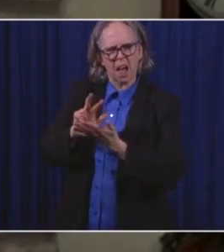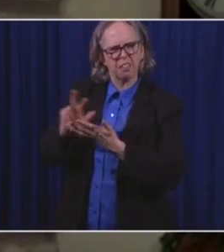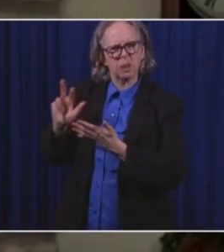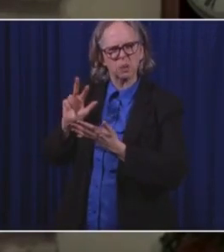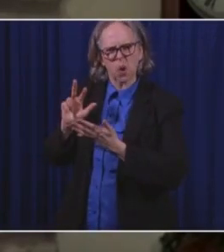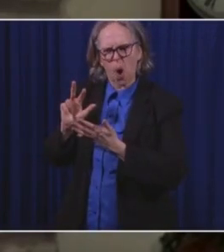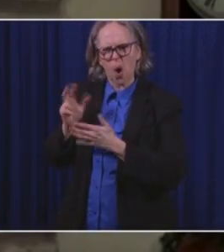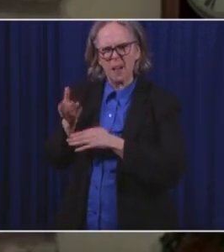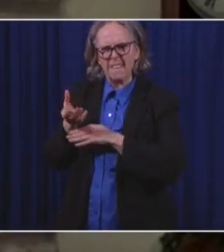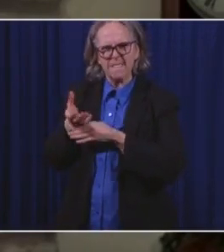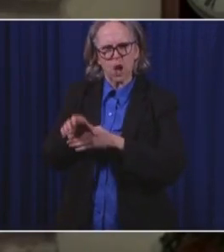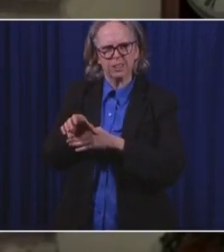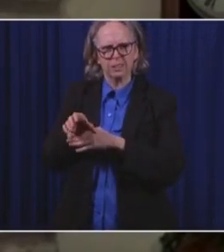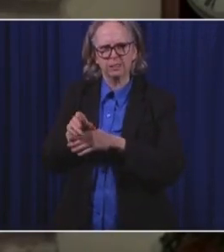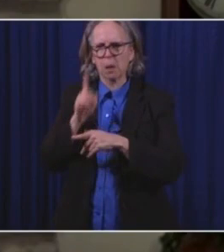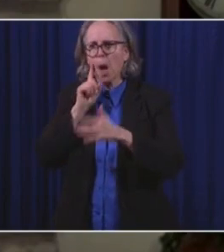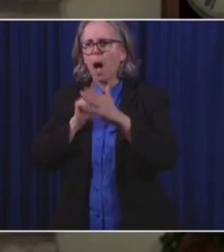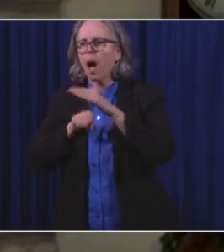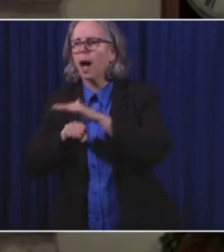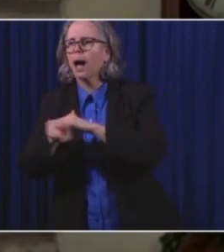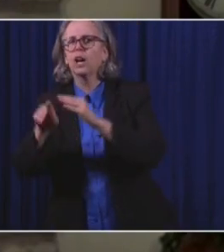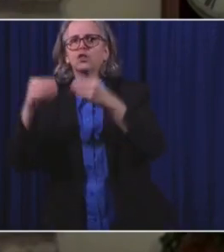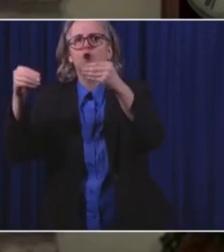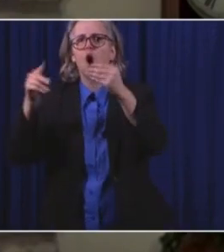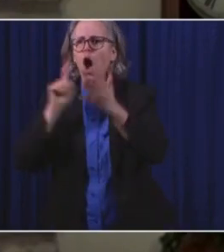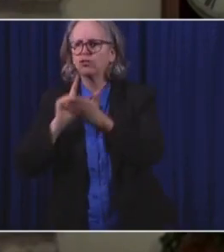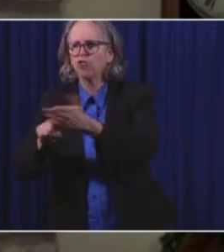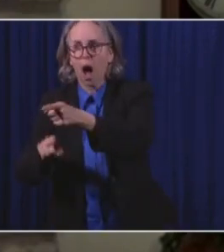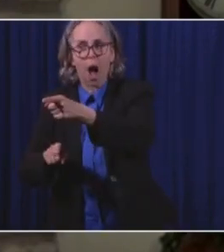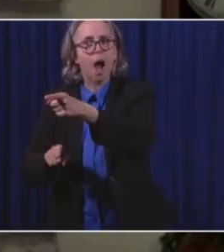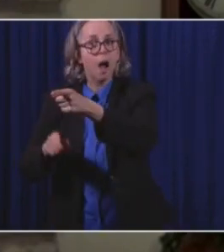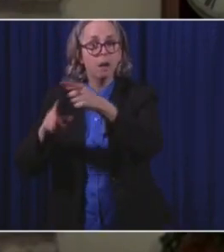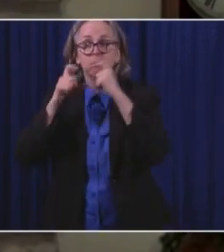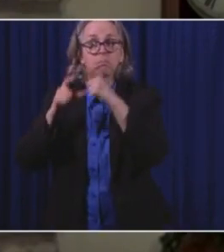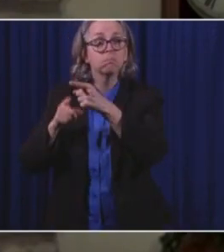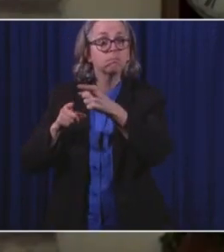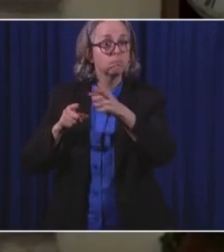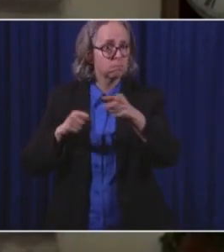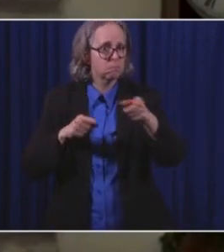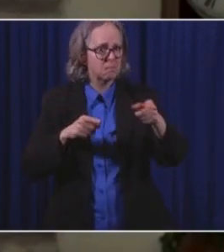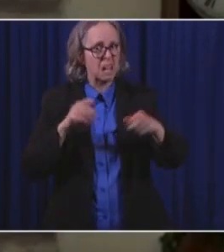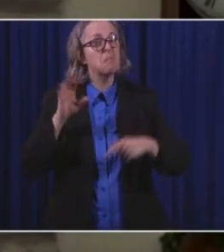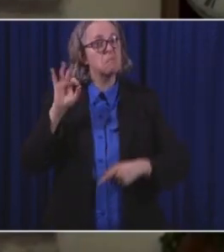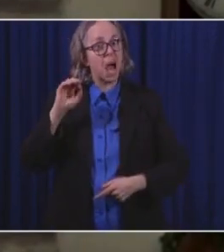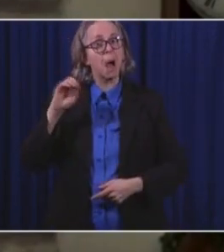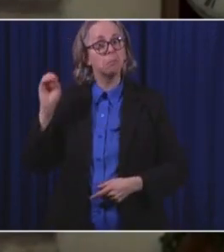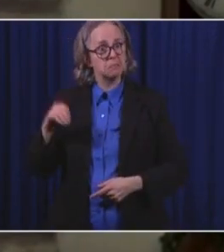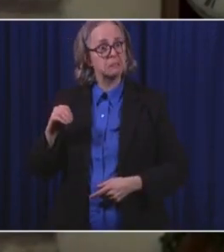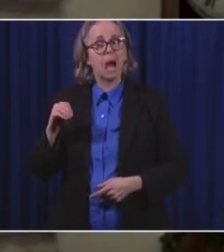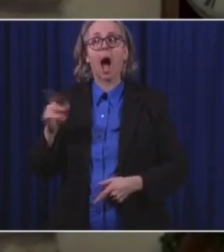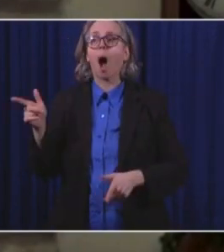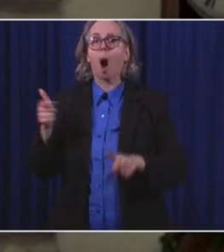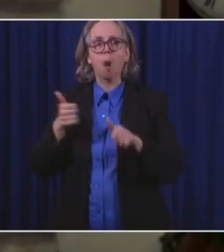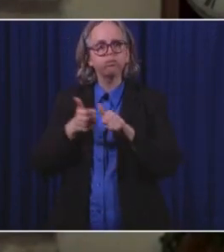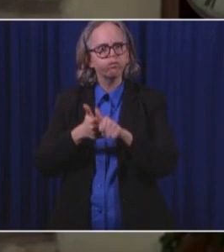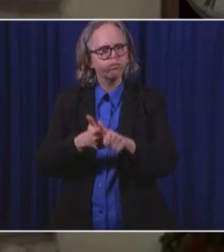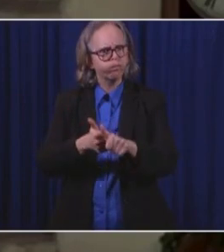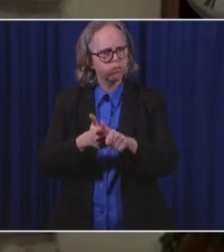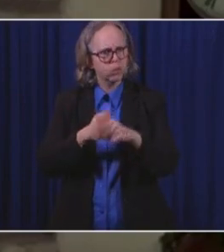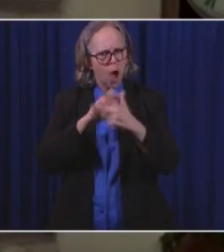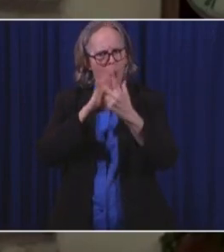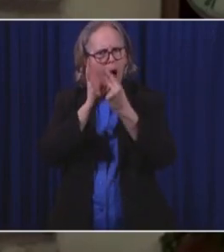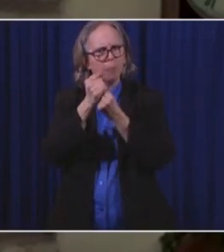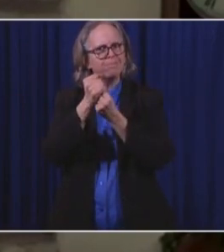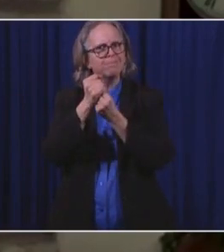running better than 90% mask compliance statewide. So those three things came together at the same time, and I think it's